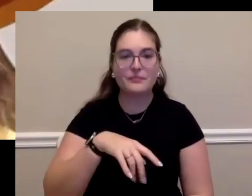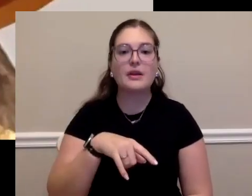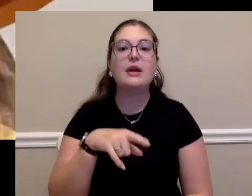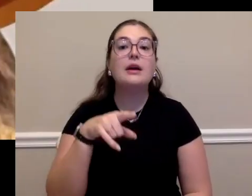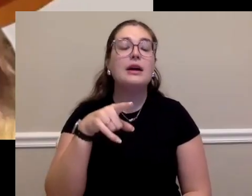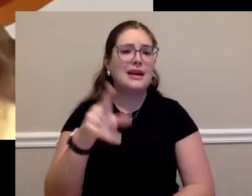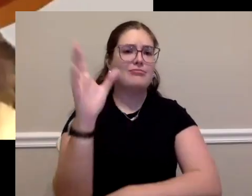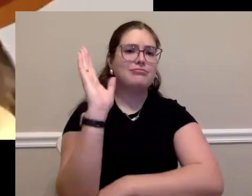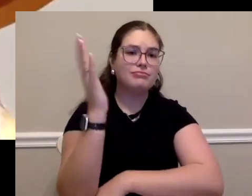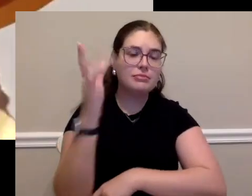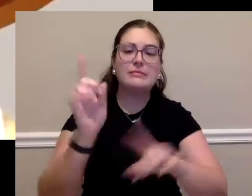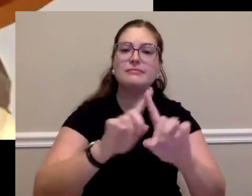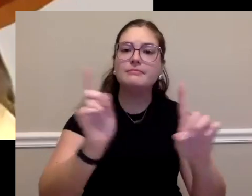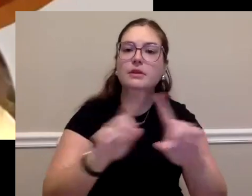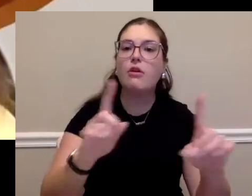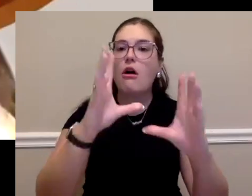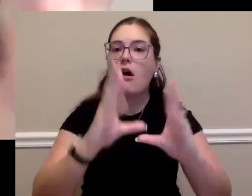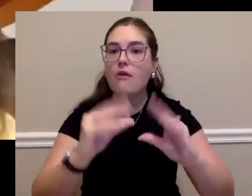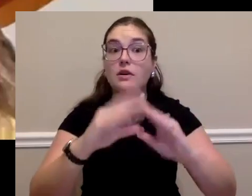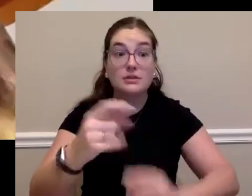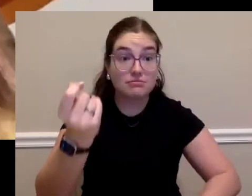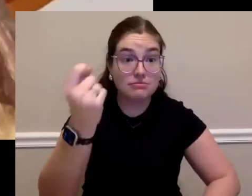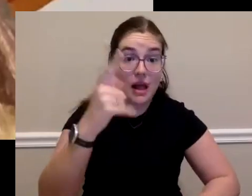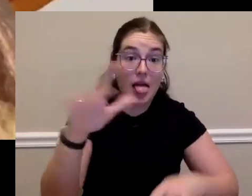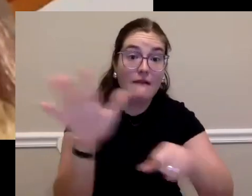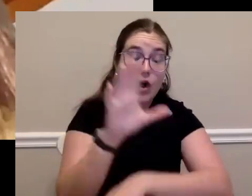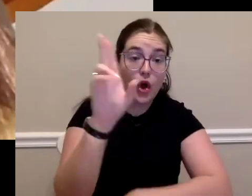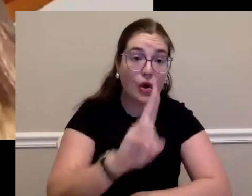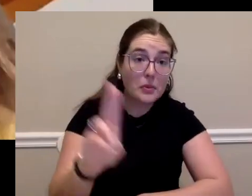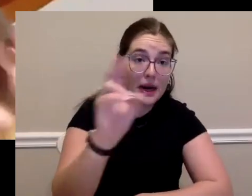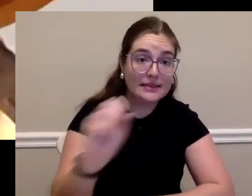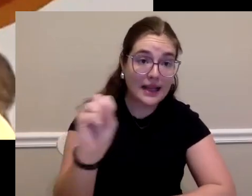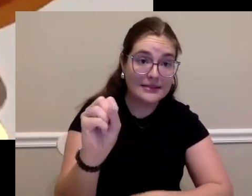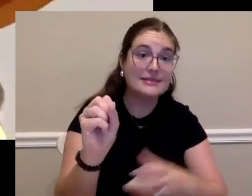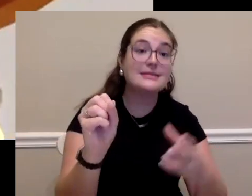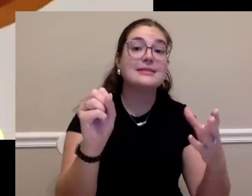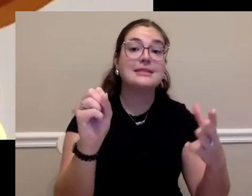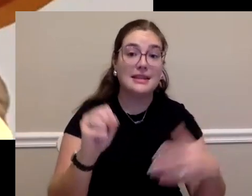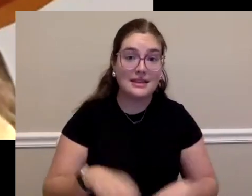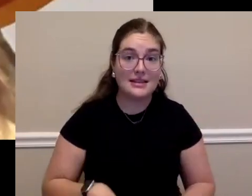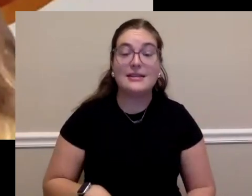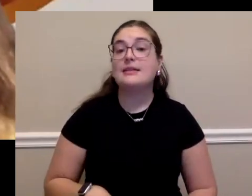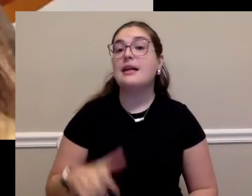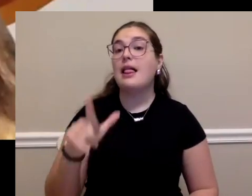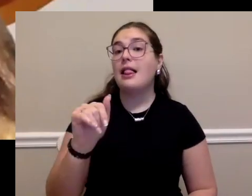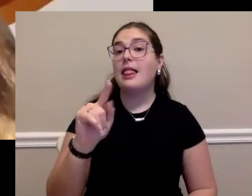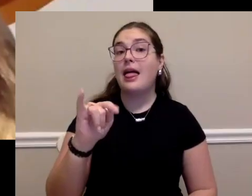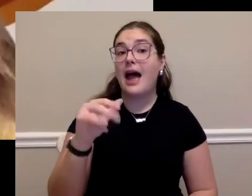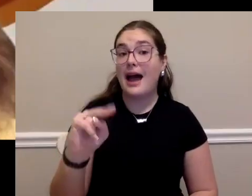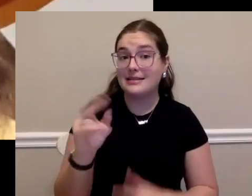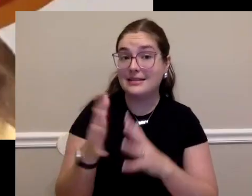presenting at conferences, listen to this, throughout the United States of America, Latin America, Europe,